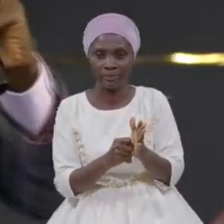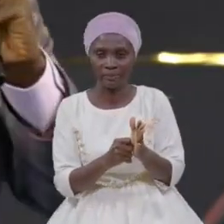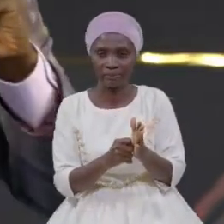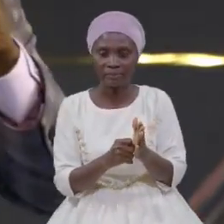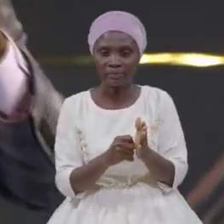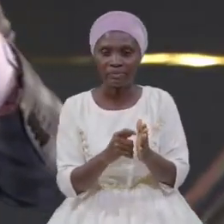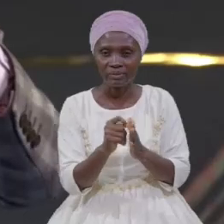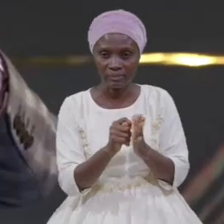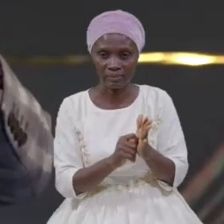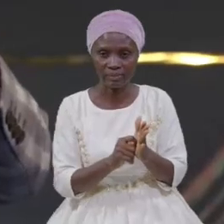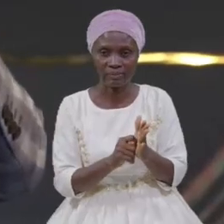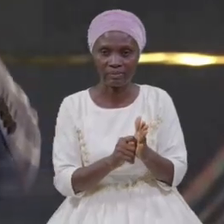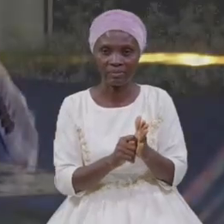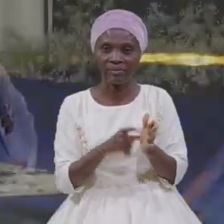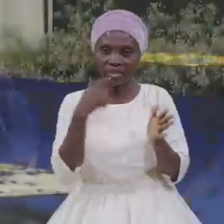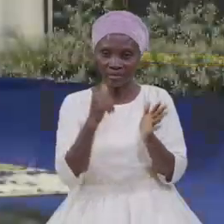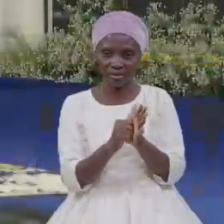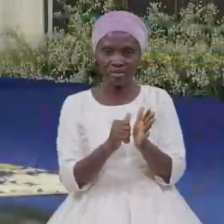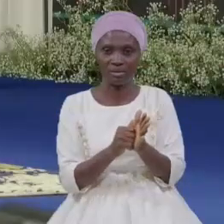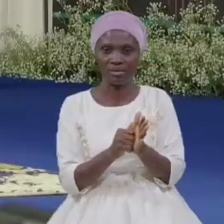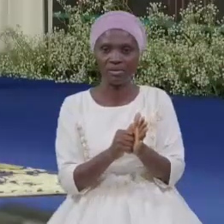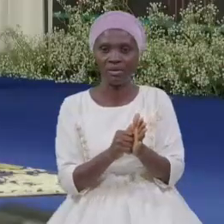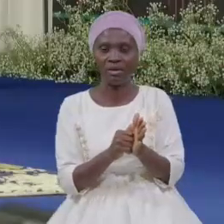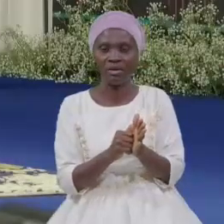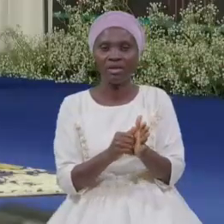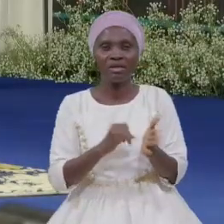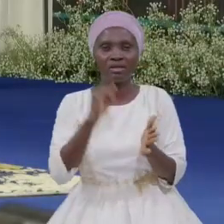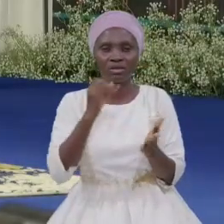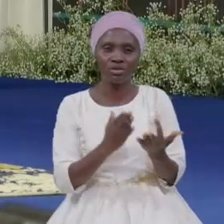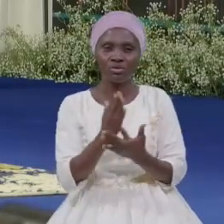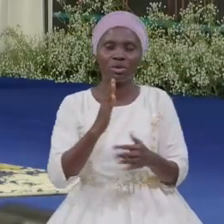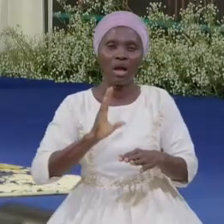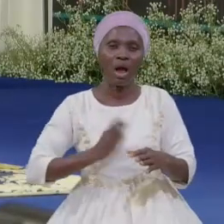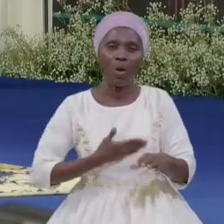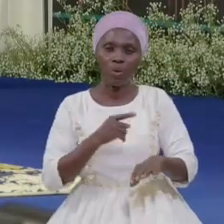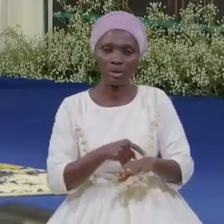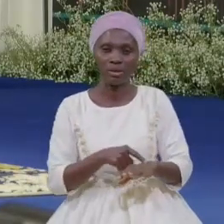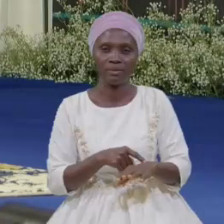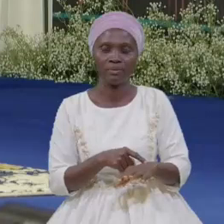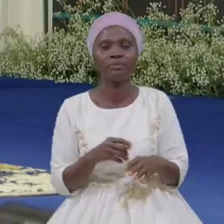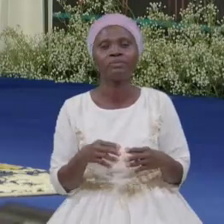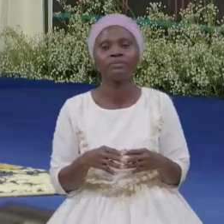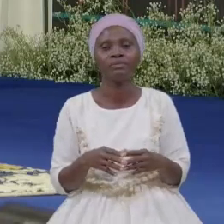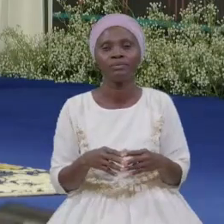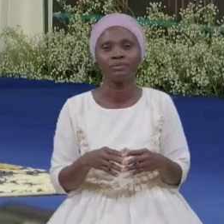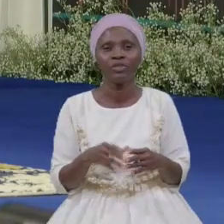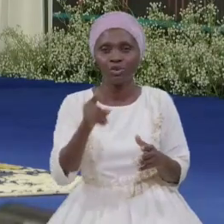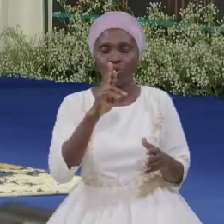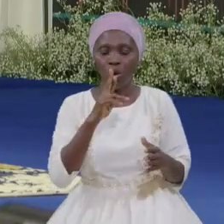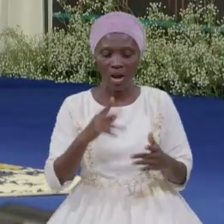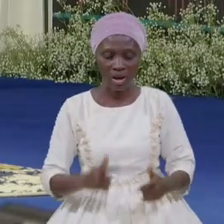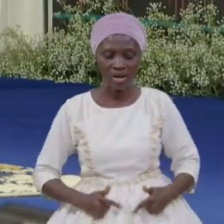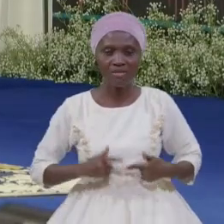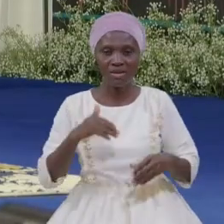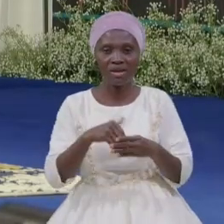told, is during our time. You're living in the best generation spiritually you could ever